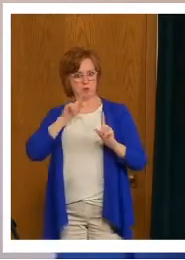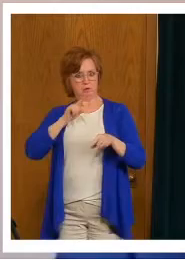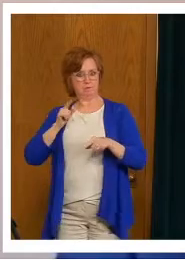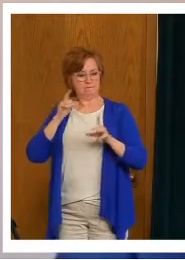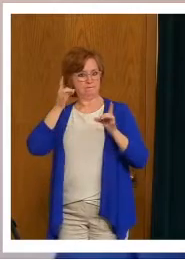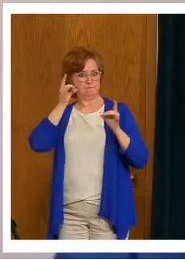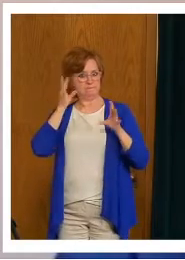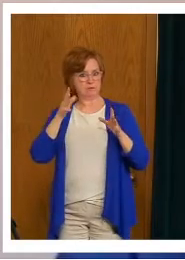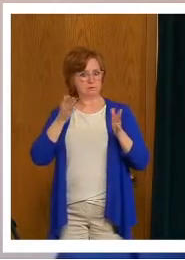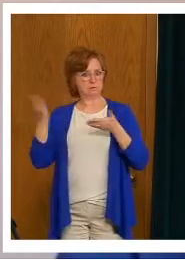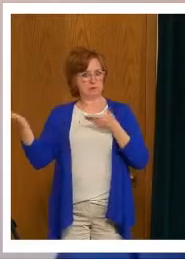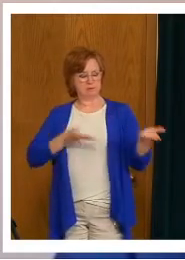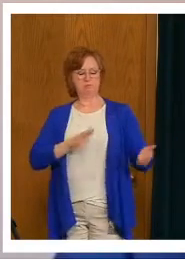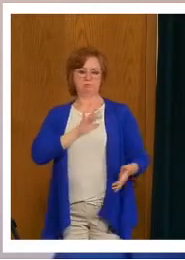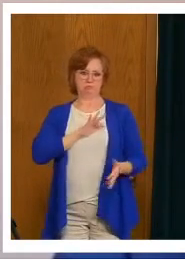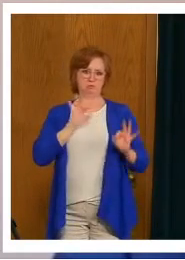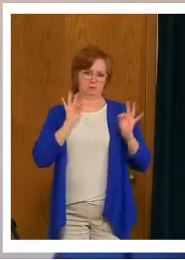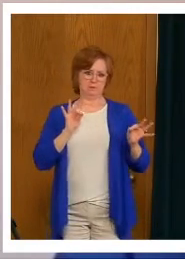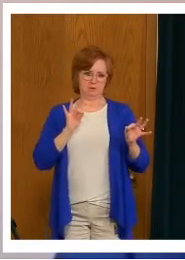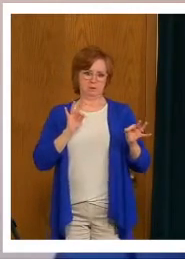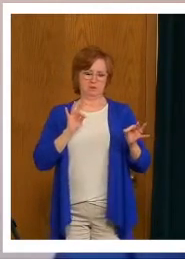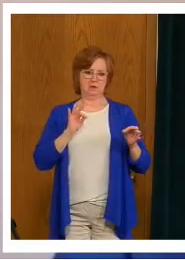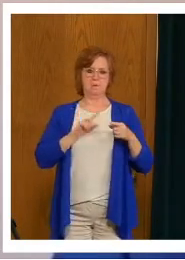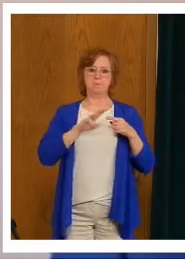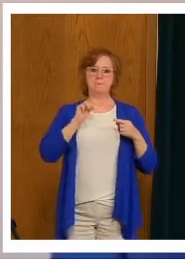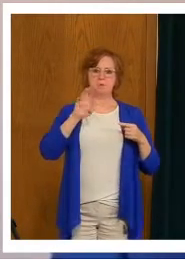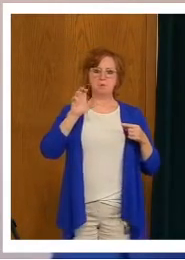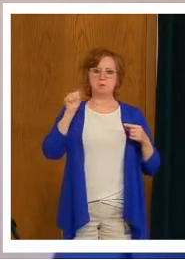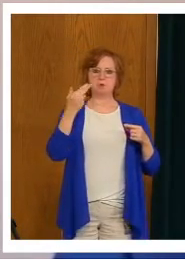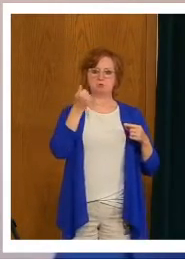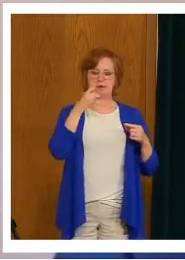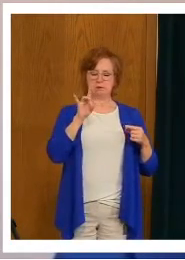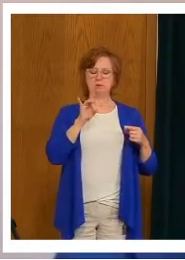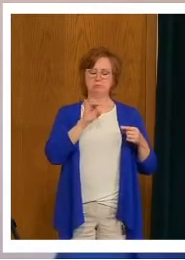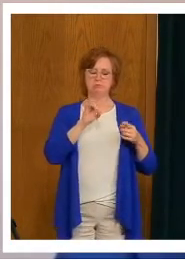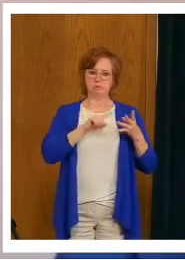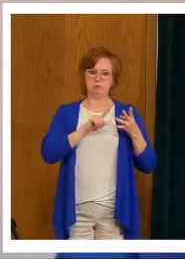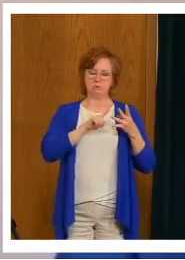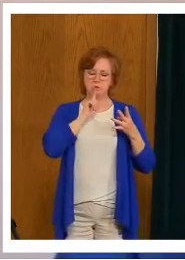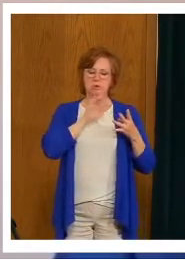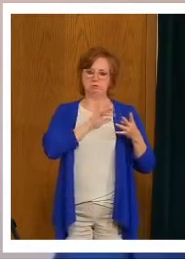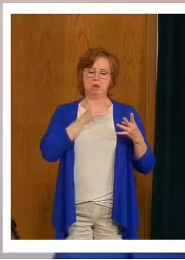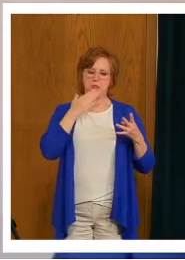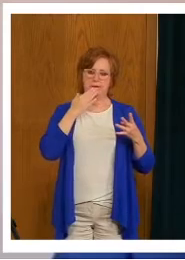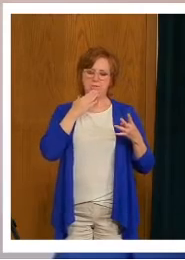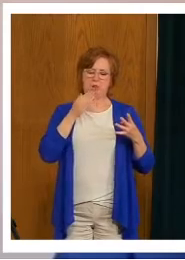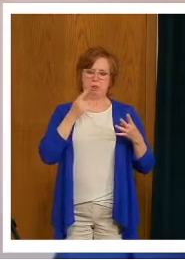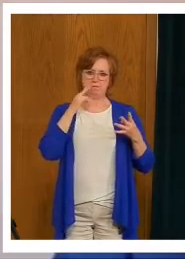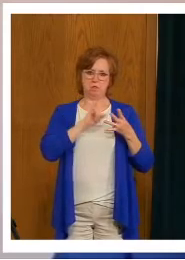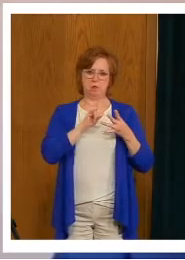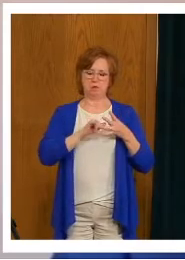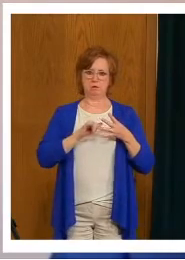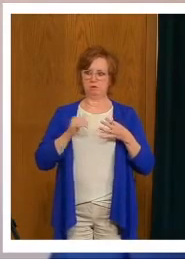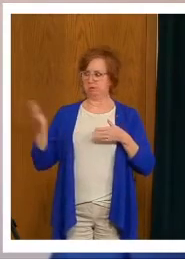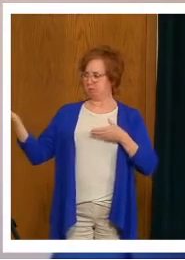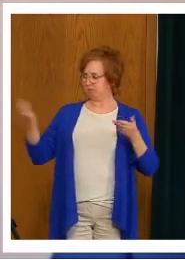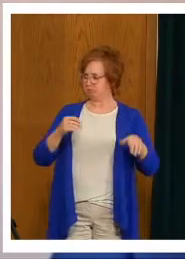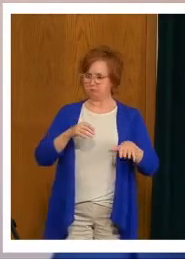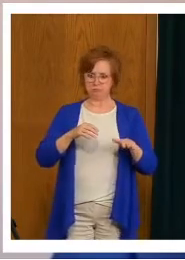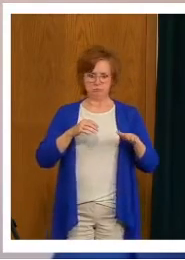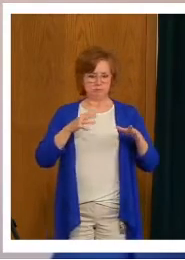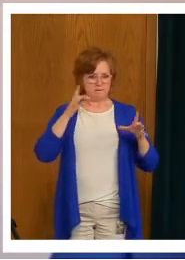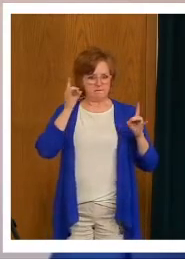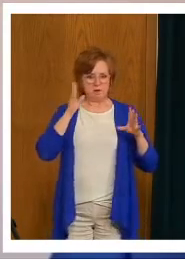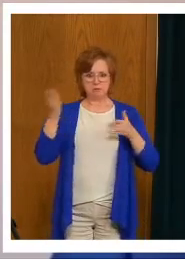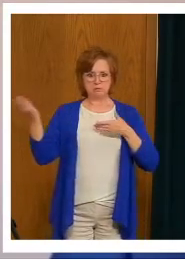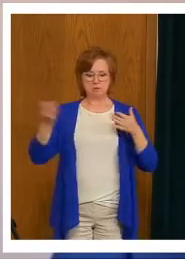March 18th. We had some high uptake, and we're very thankful for that. AstraZeneca is a vaccine that is highly effective and safe, and